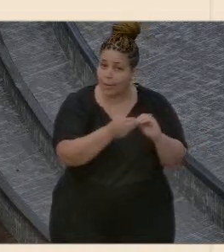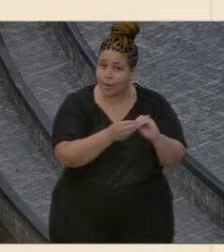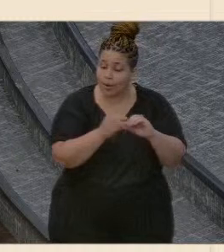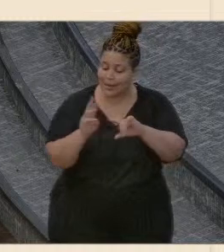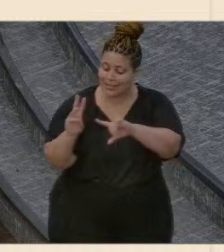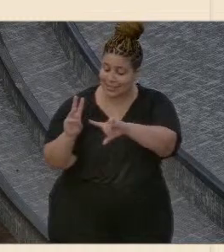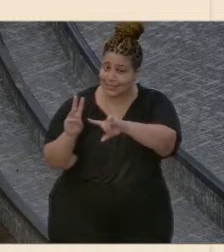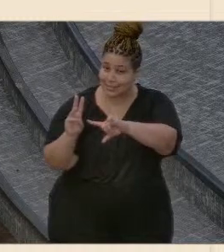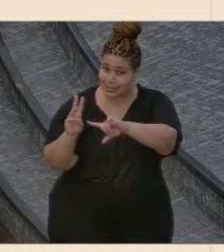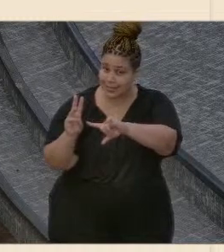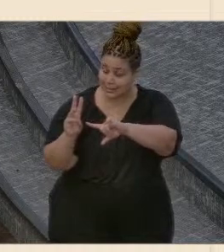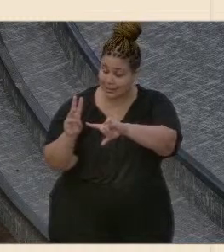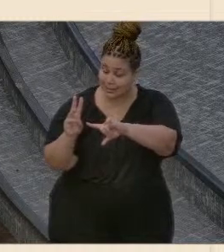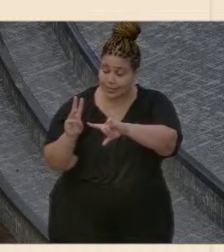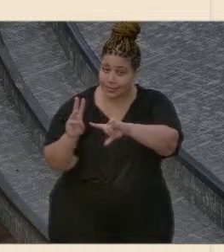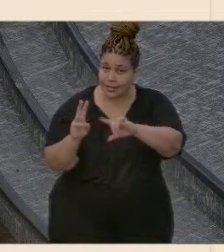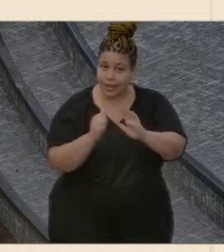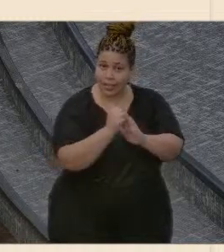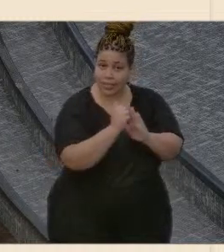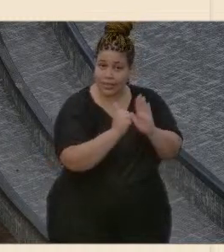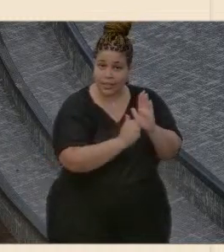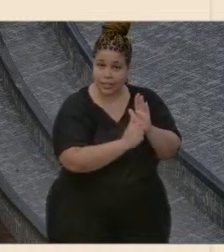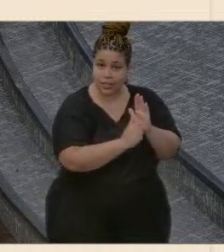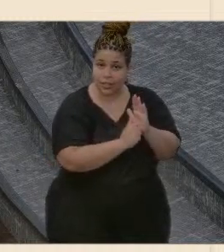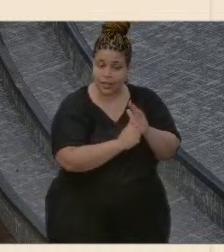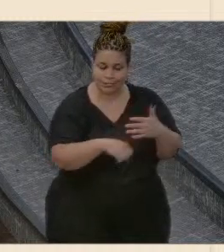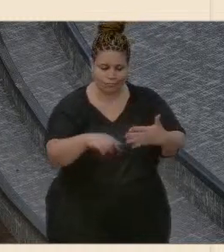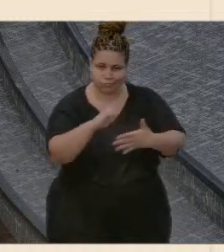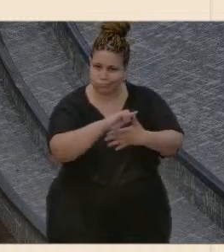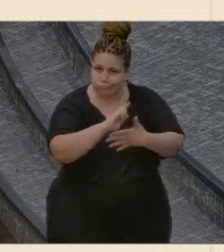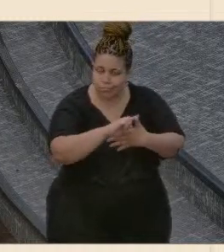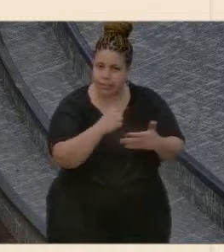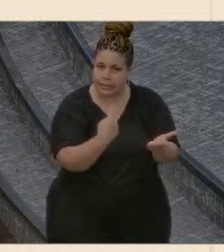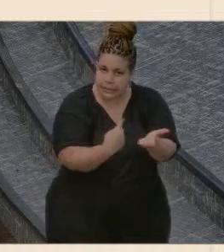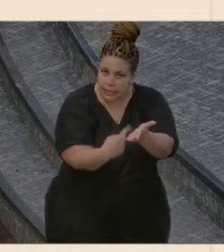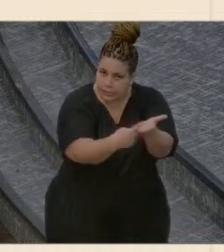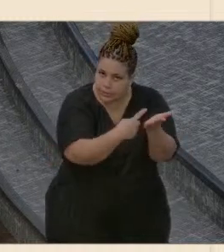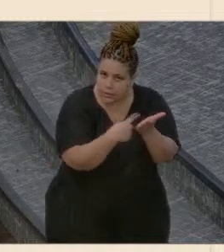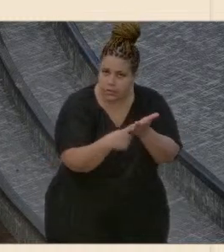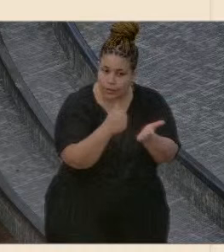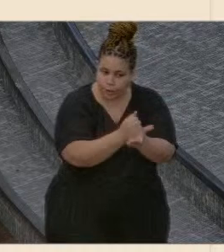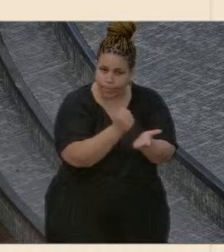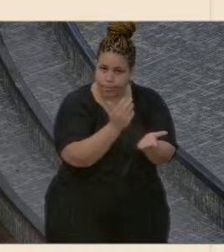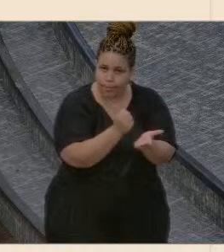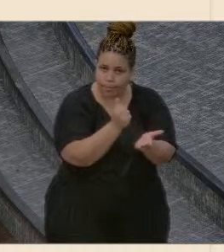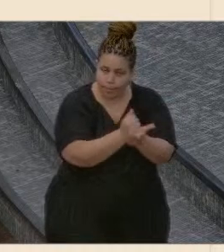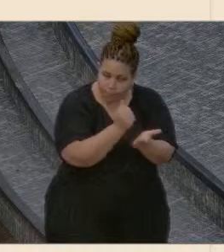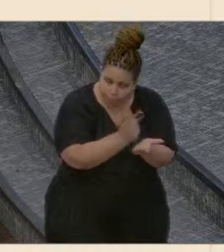under the agenda discussion, to approve that tonight.